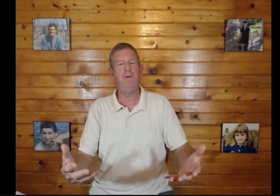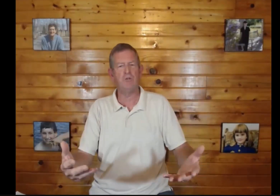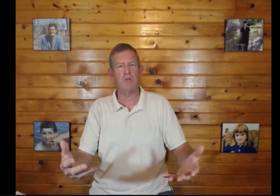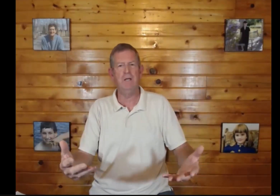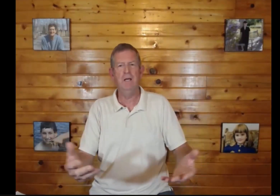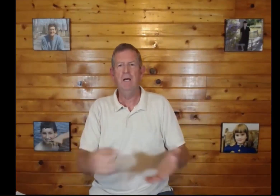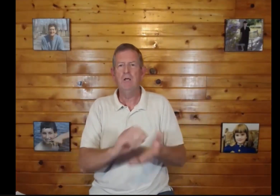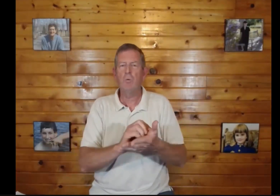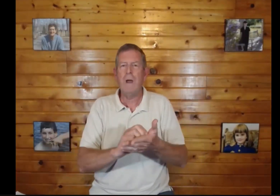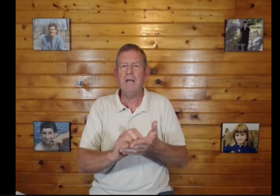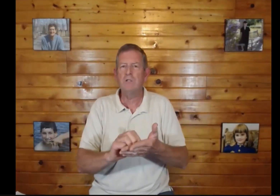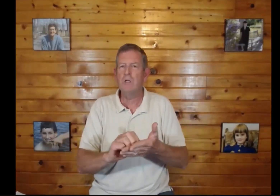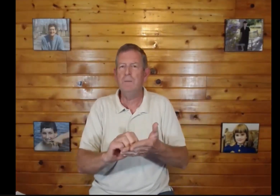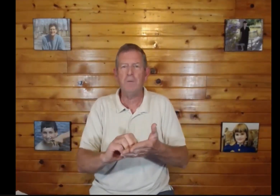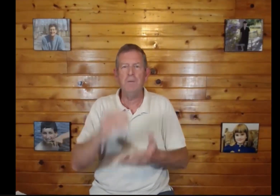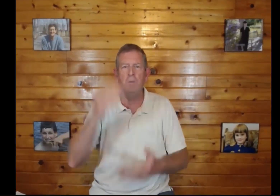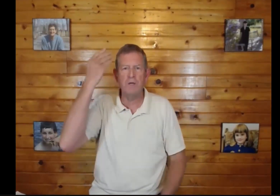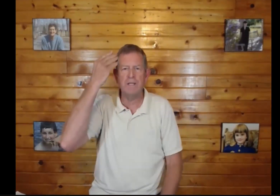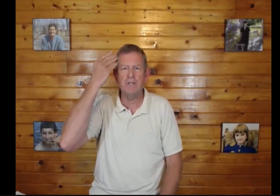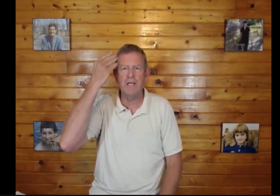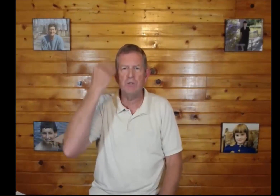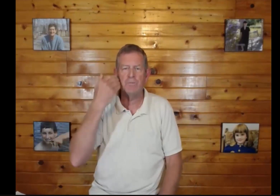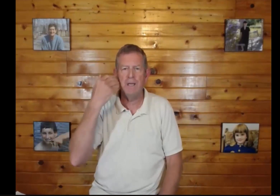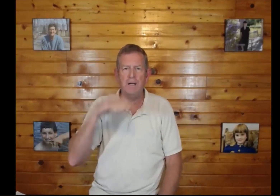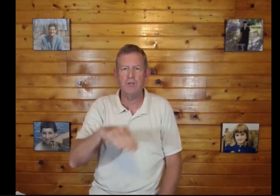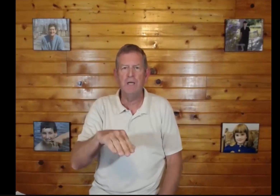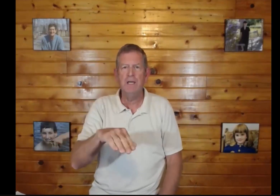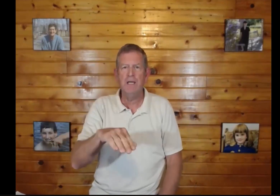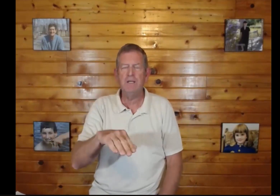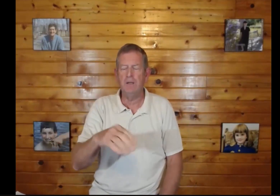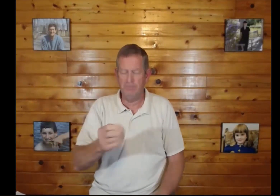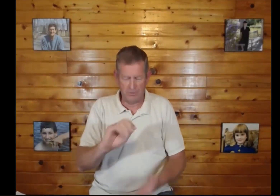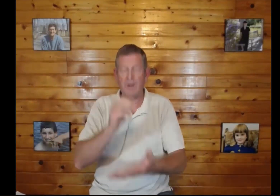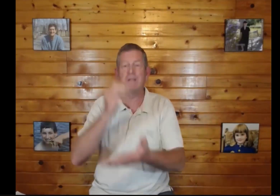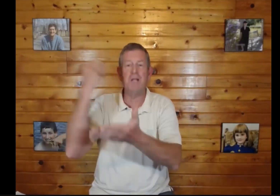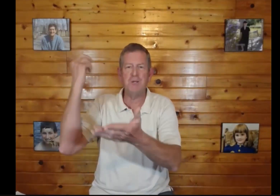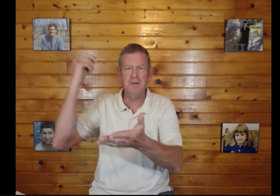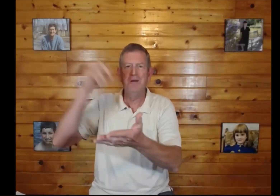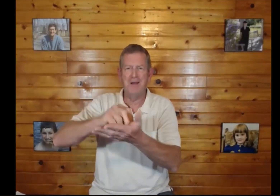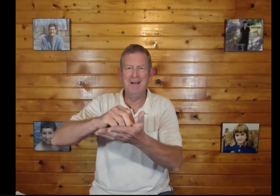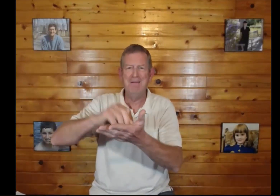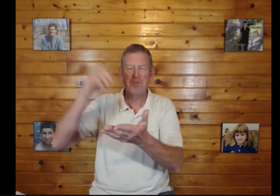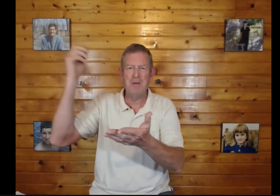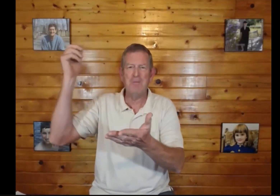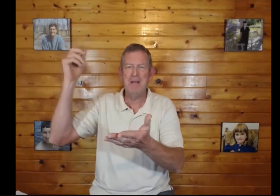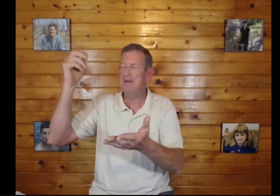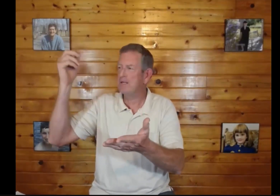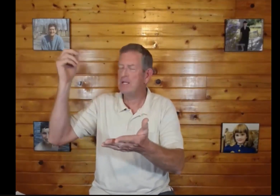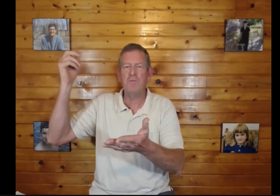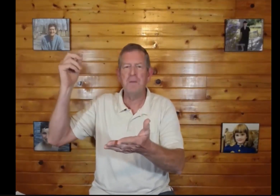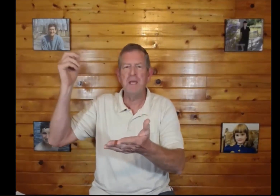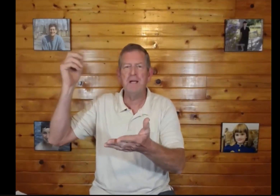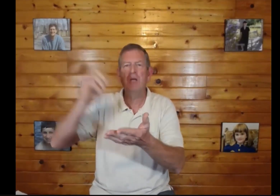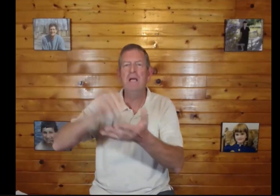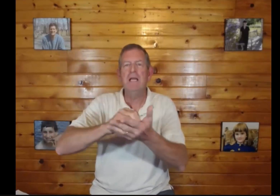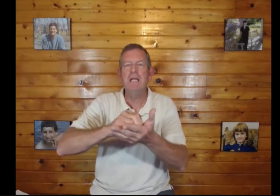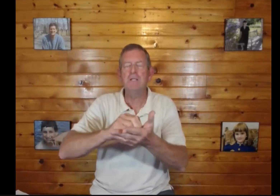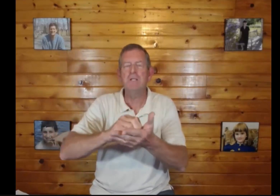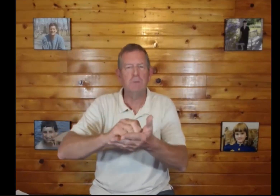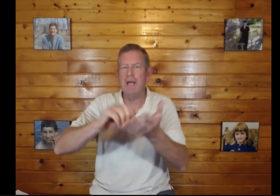authentic fashion, your writing is going to be nothing more than translation from English into writing a translation from